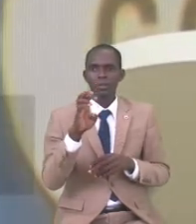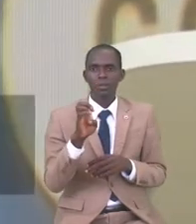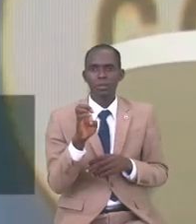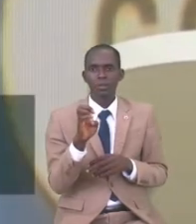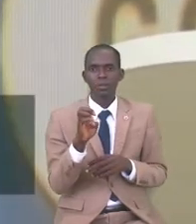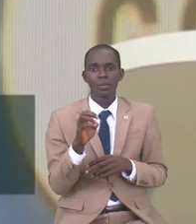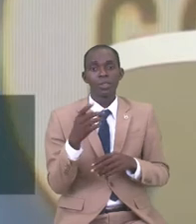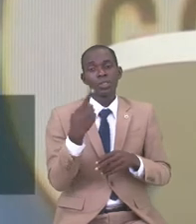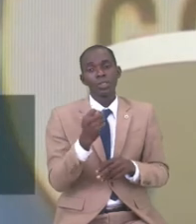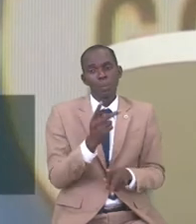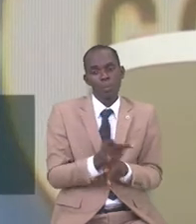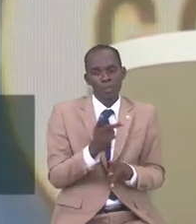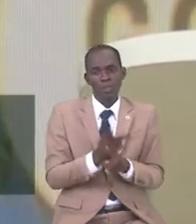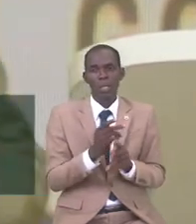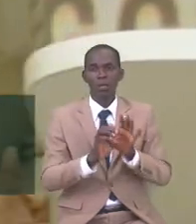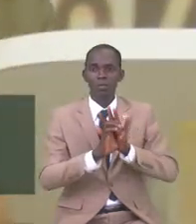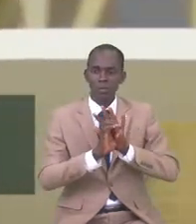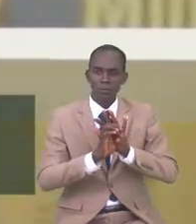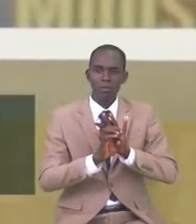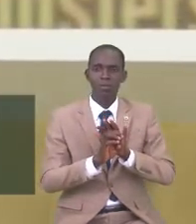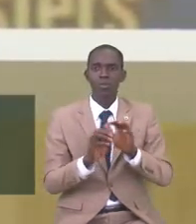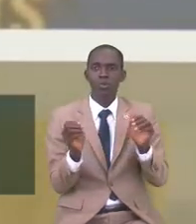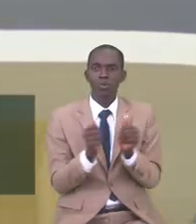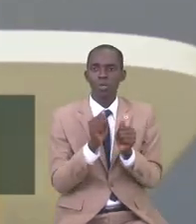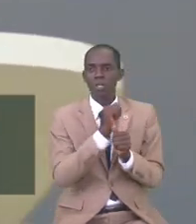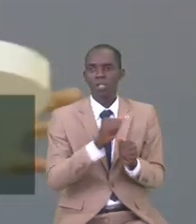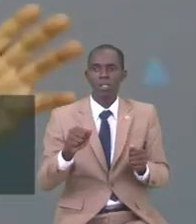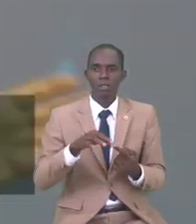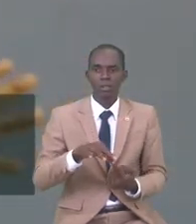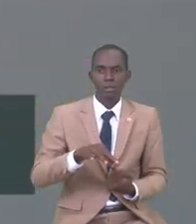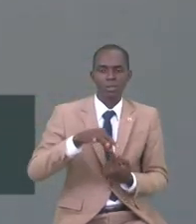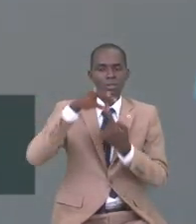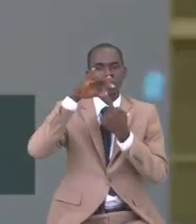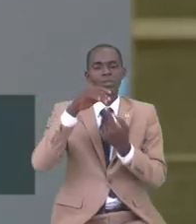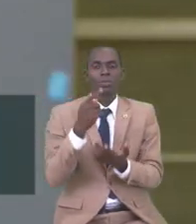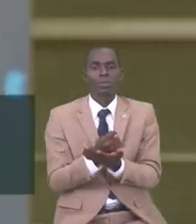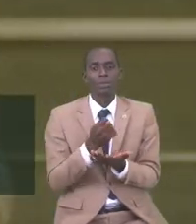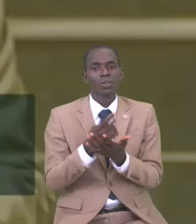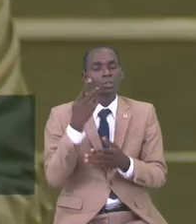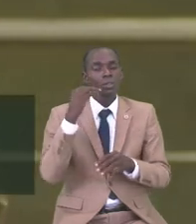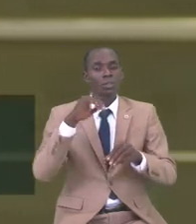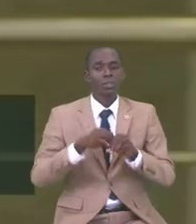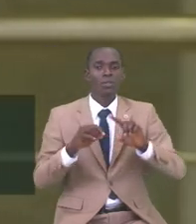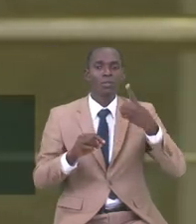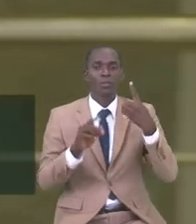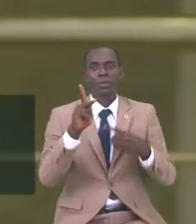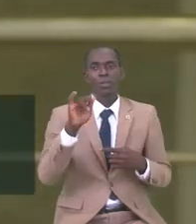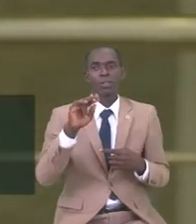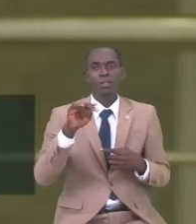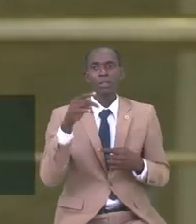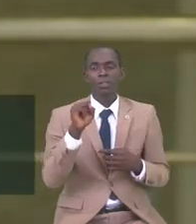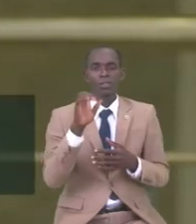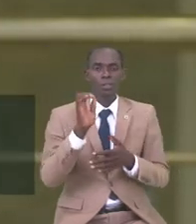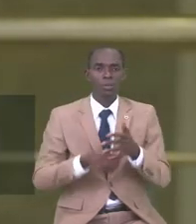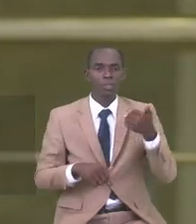a unique treasure. I'm reading from verse 2 here in 1 Kings chapter 17, verse 2. And the word